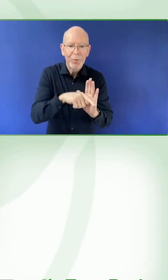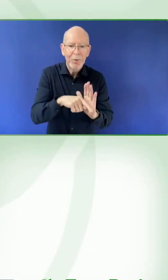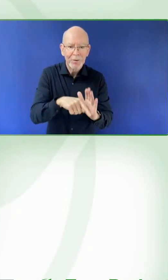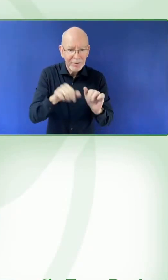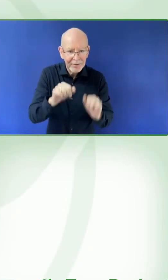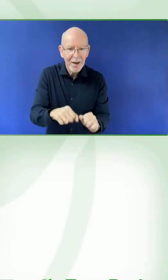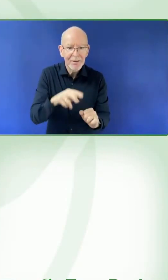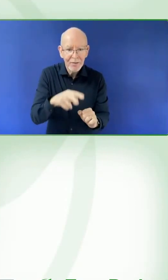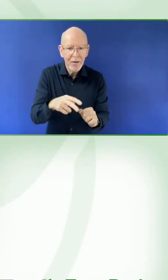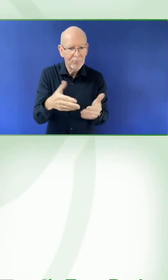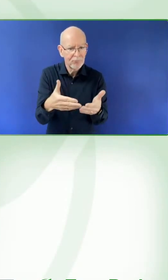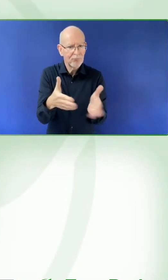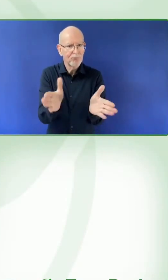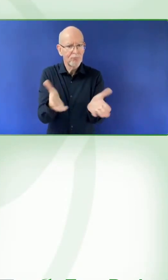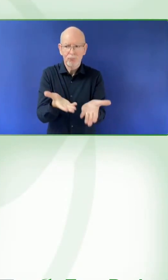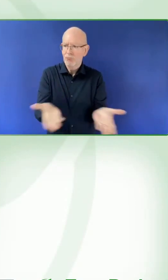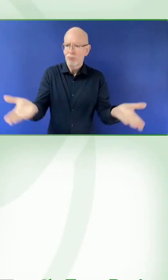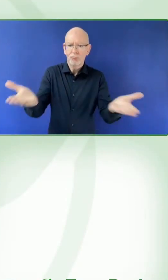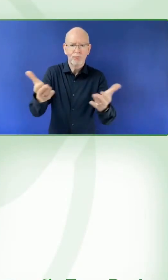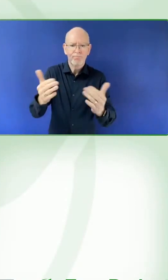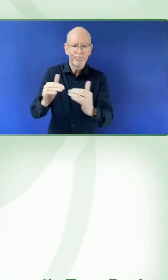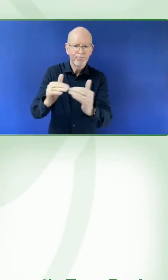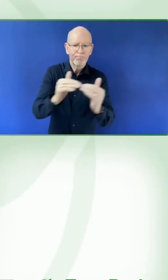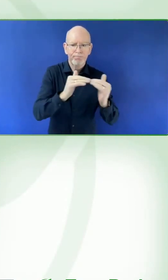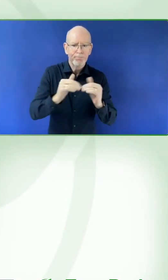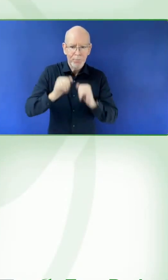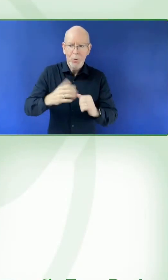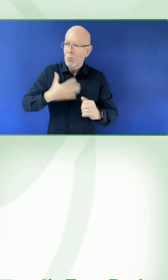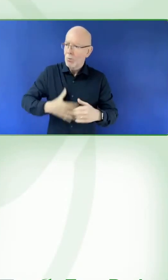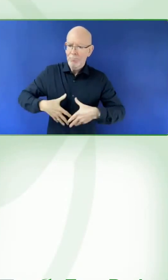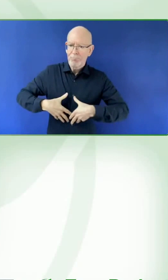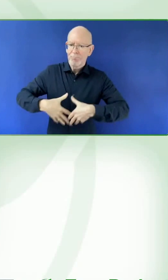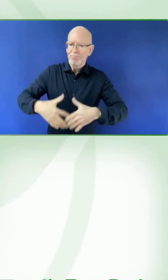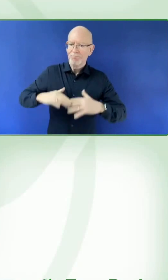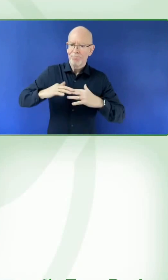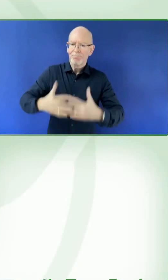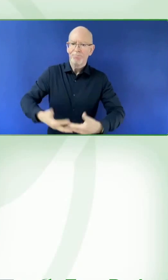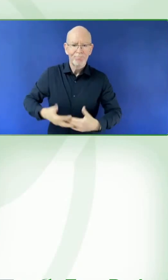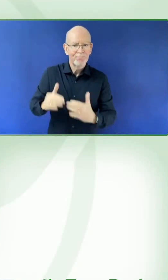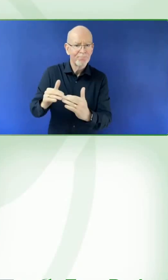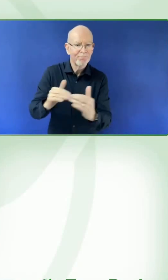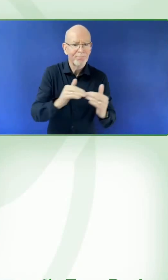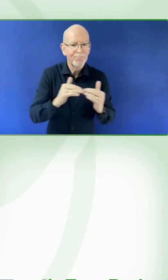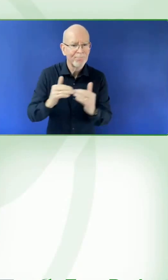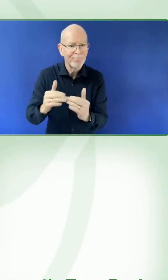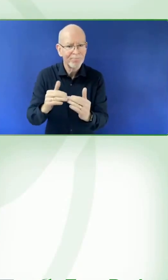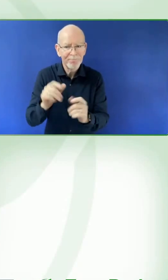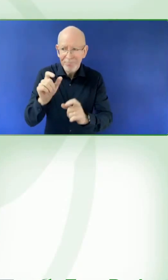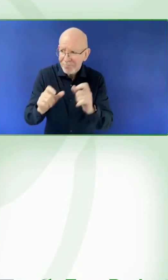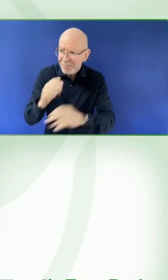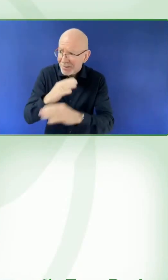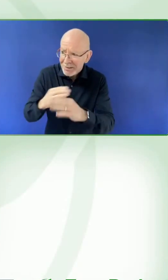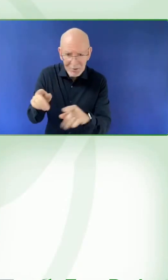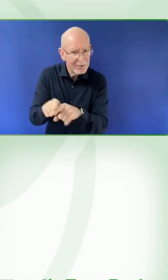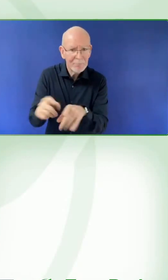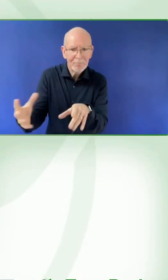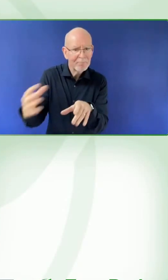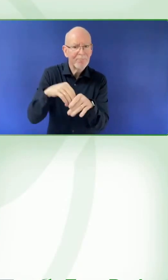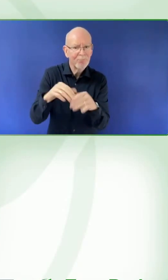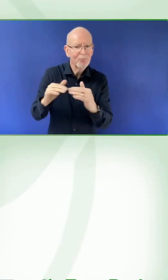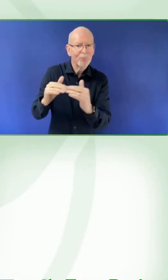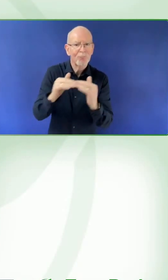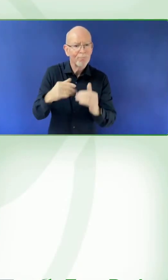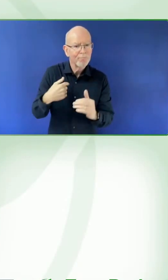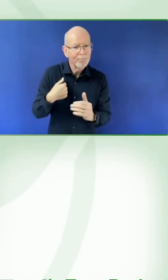of Colombia and participate, all of them, in our workshops. Families are more aware of the